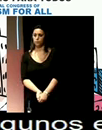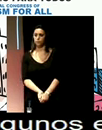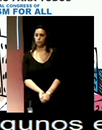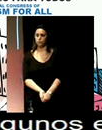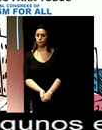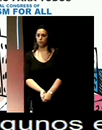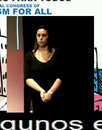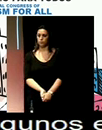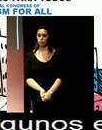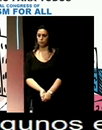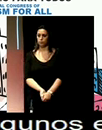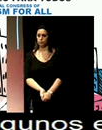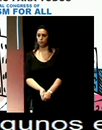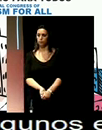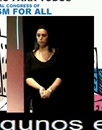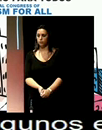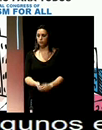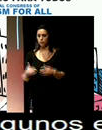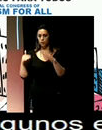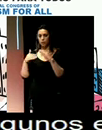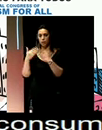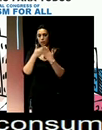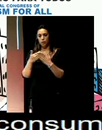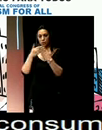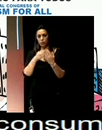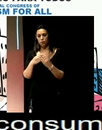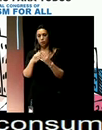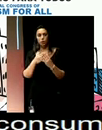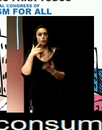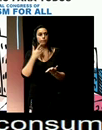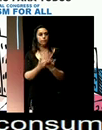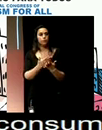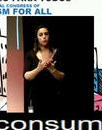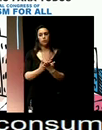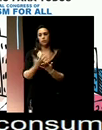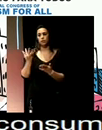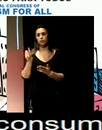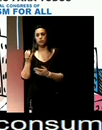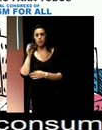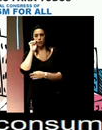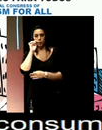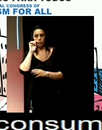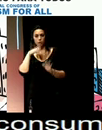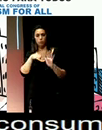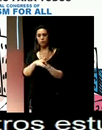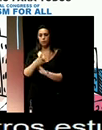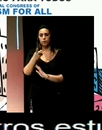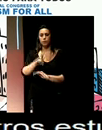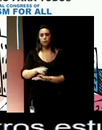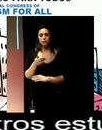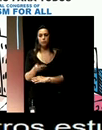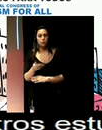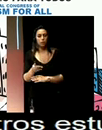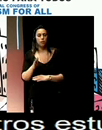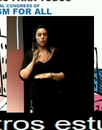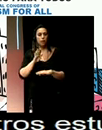research demonstrate that accessible tourism is also very important to reduce